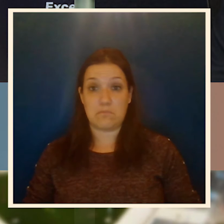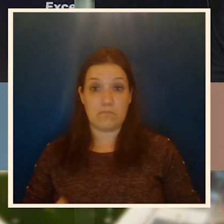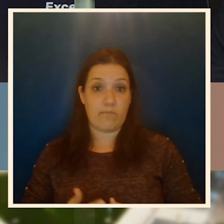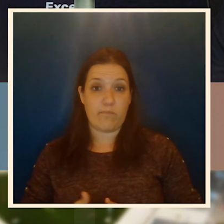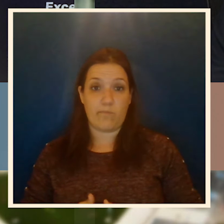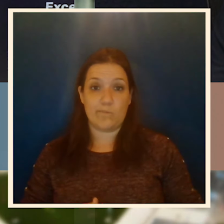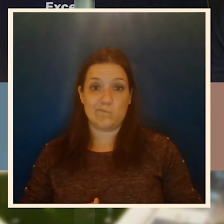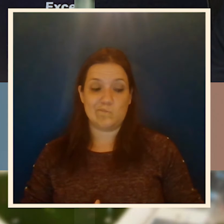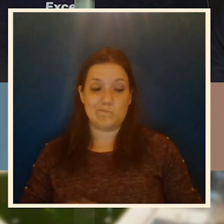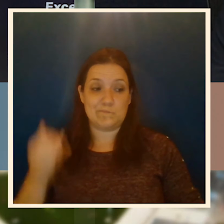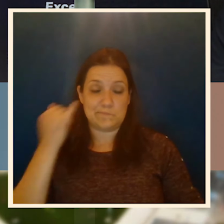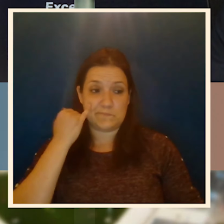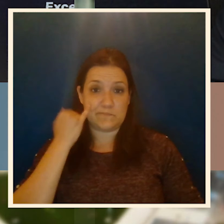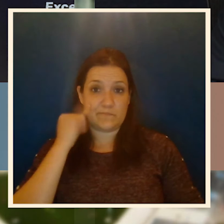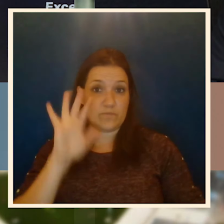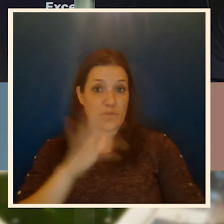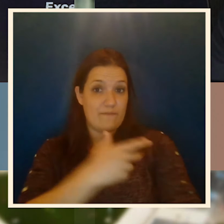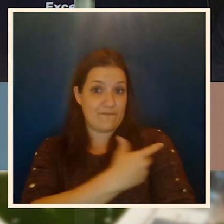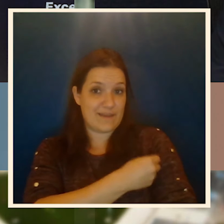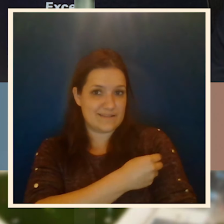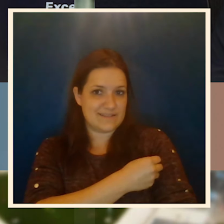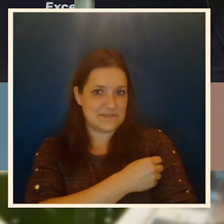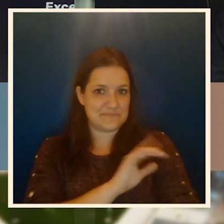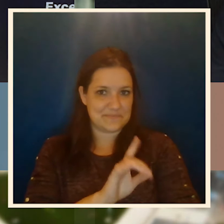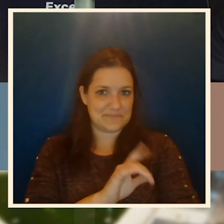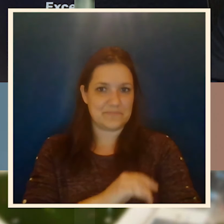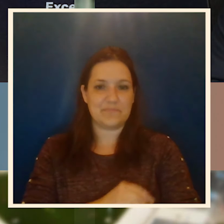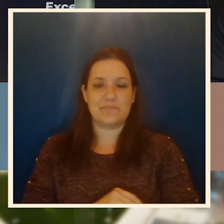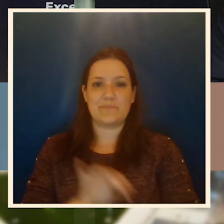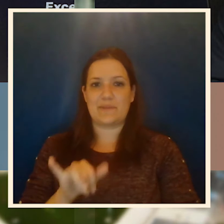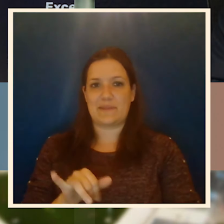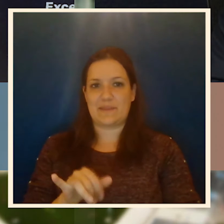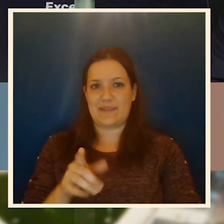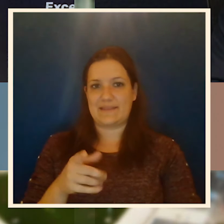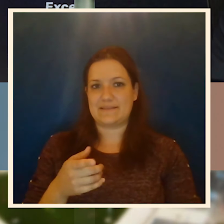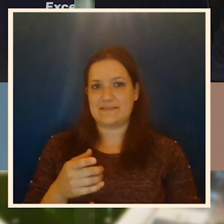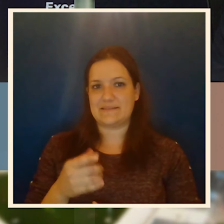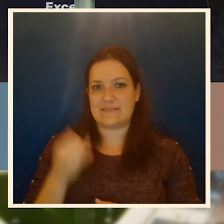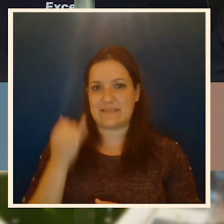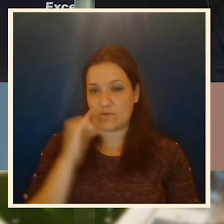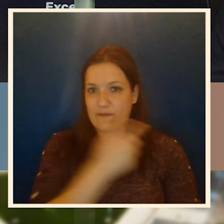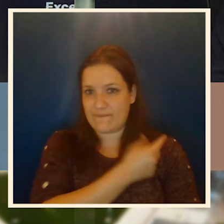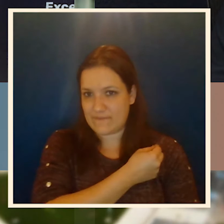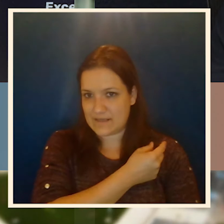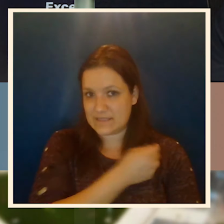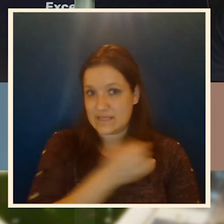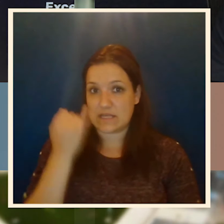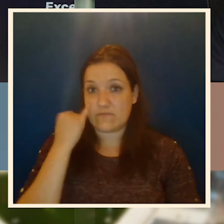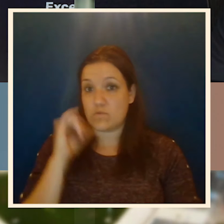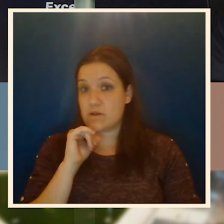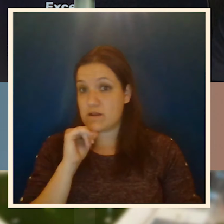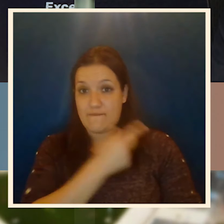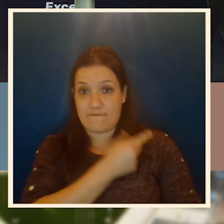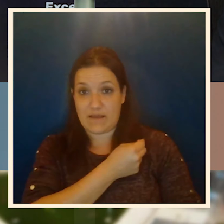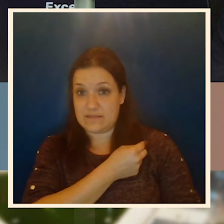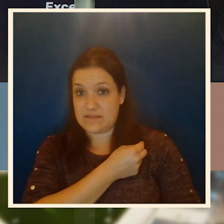occupancy capacity, things of that nature, if you're vaccinated.